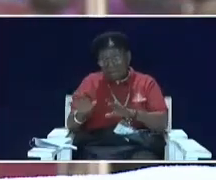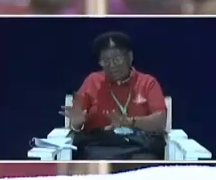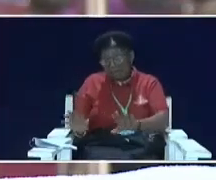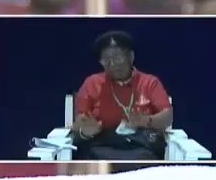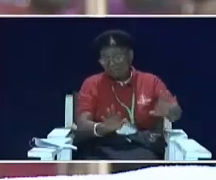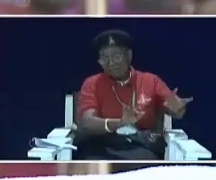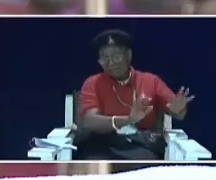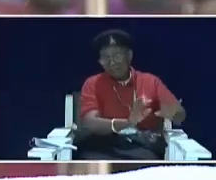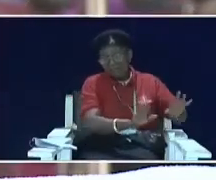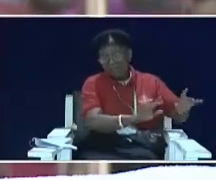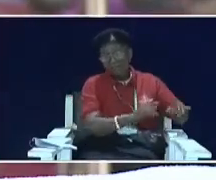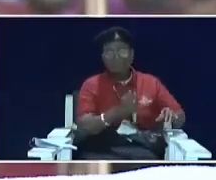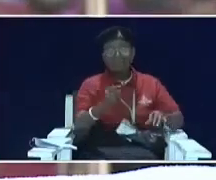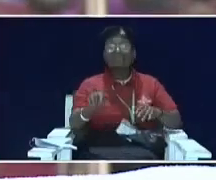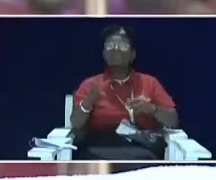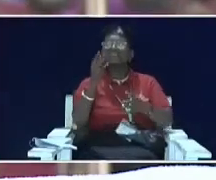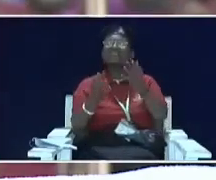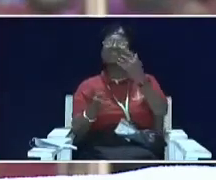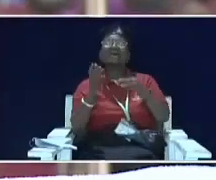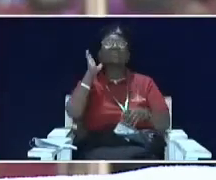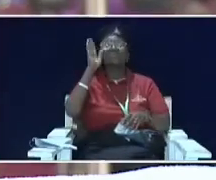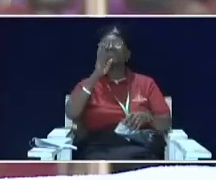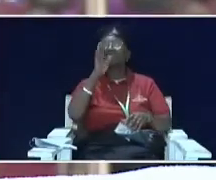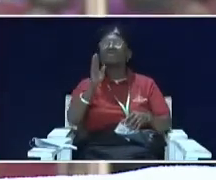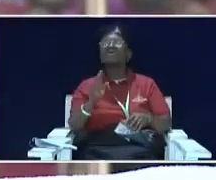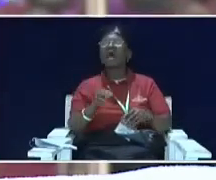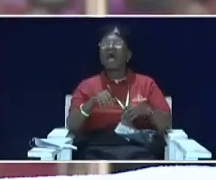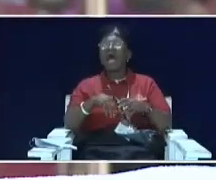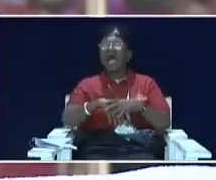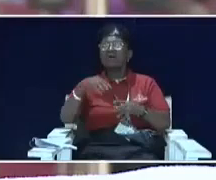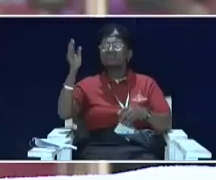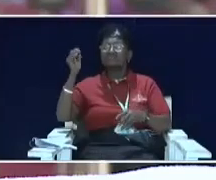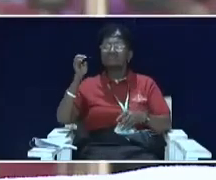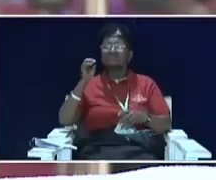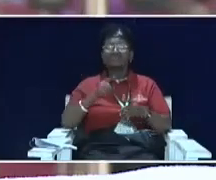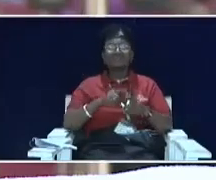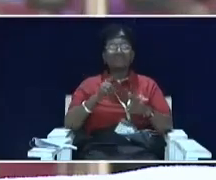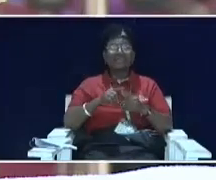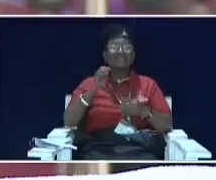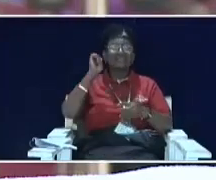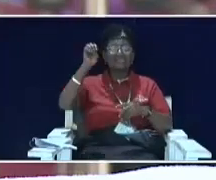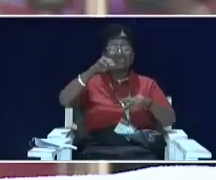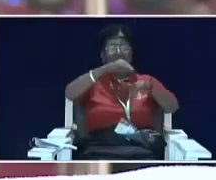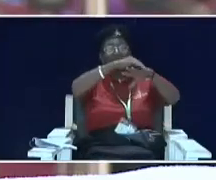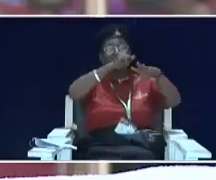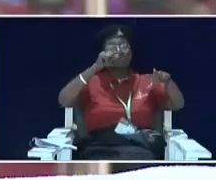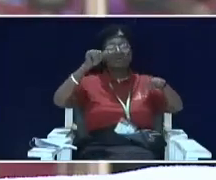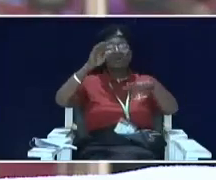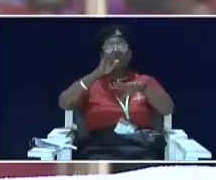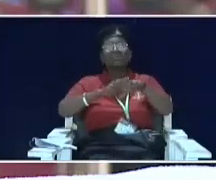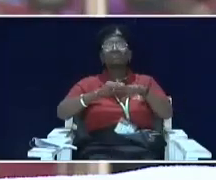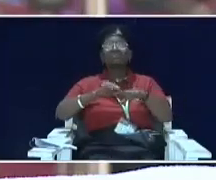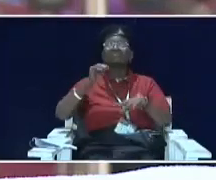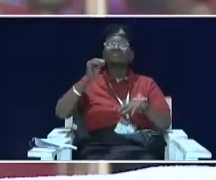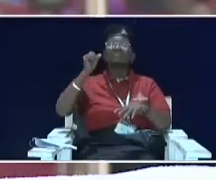the fire will be out. Then he called on his God, and fire fell.